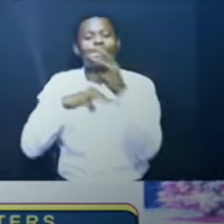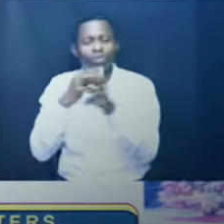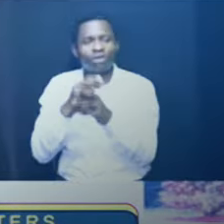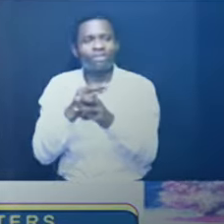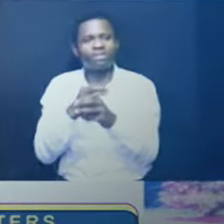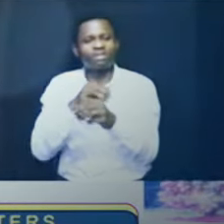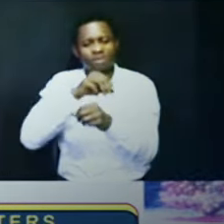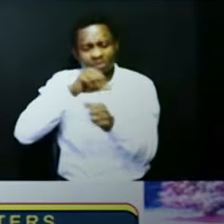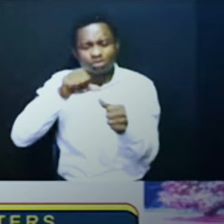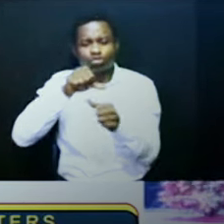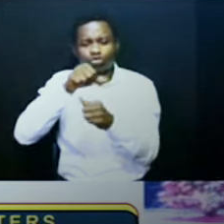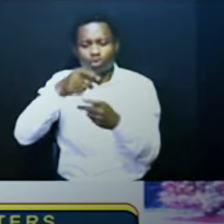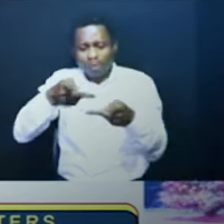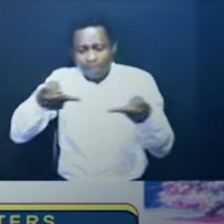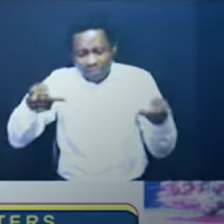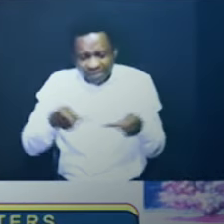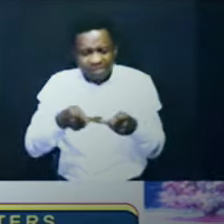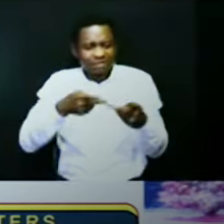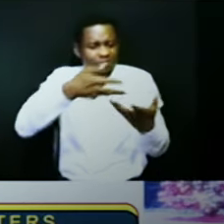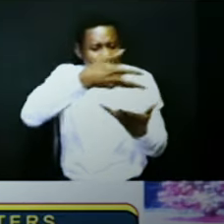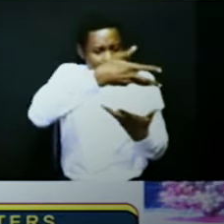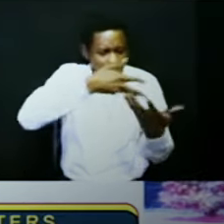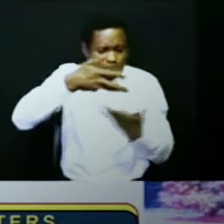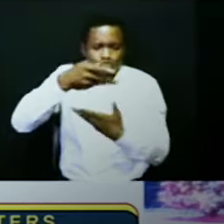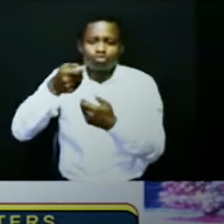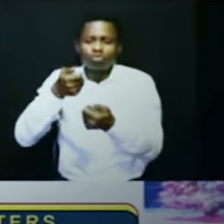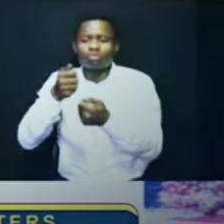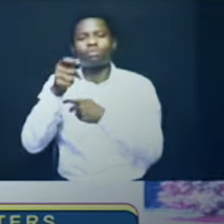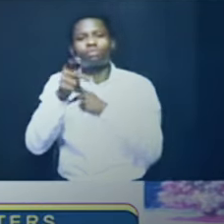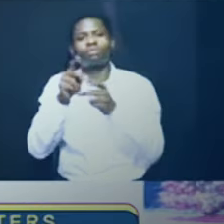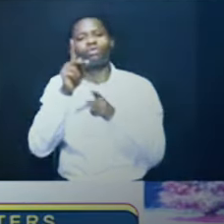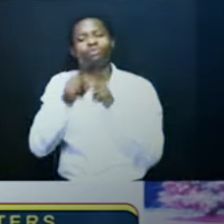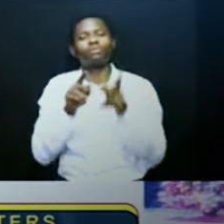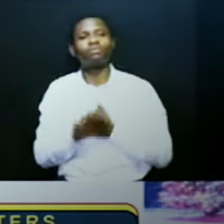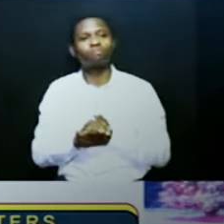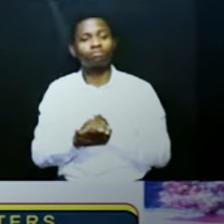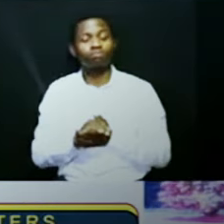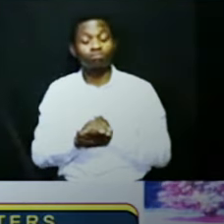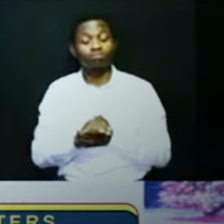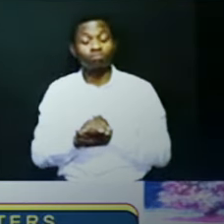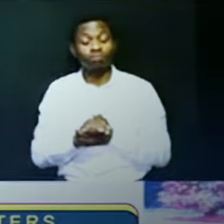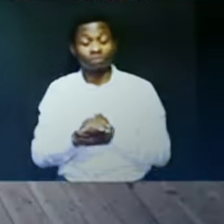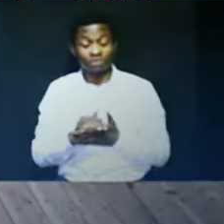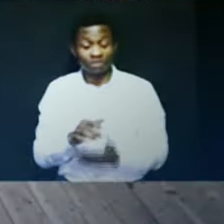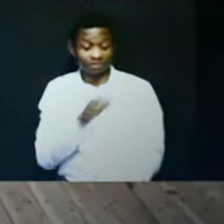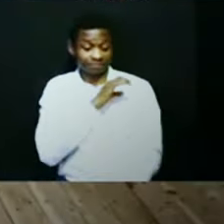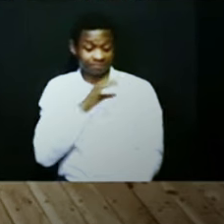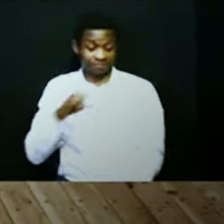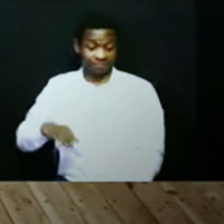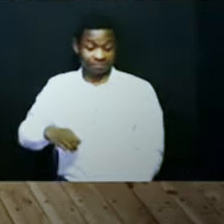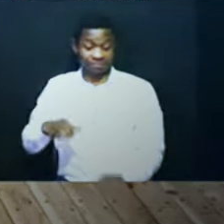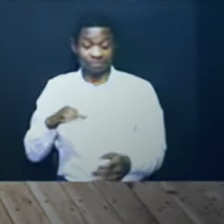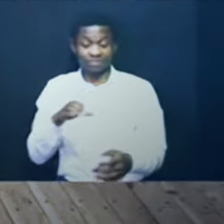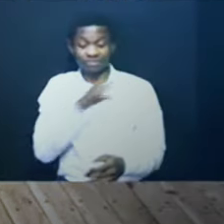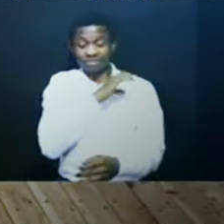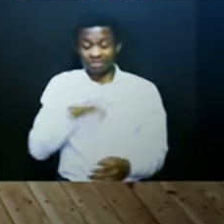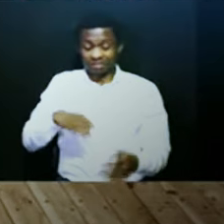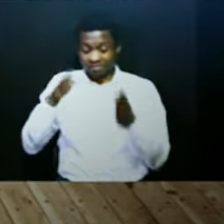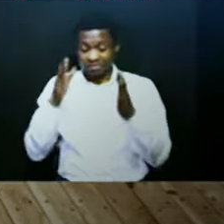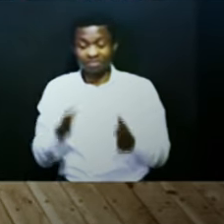sphere. Now, the Christian faith rests on two